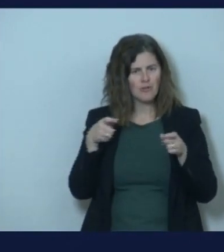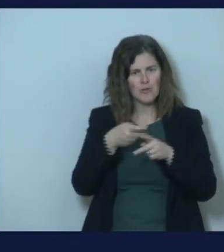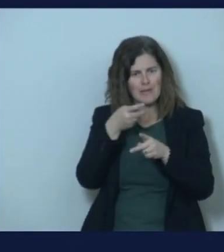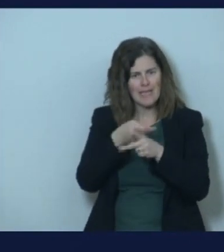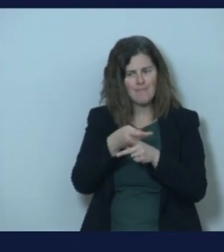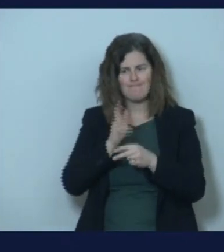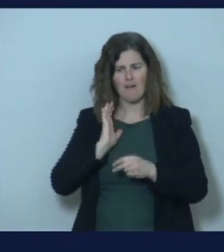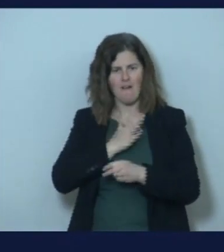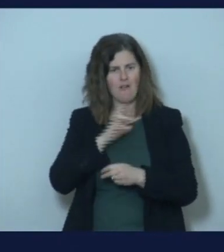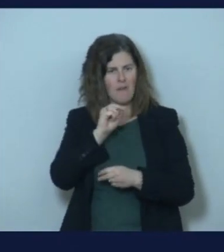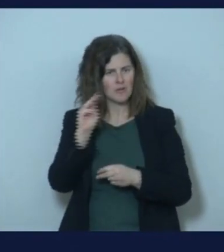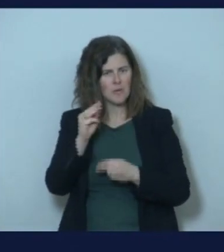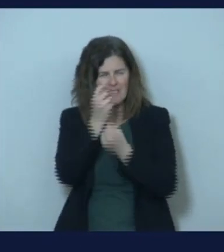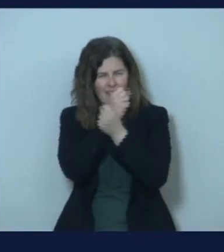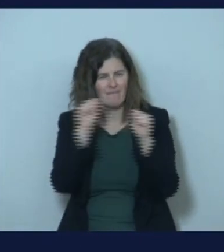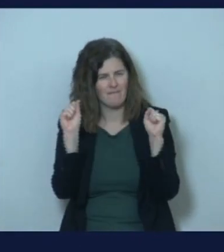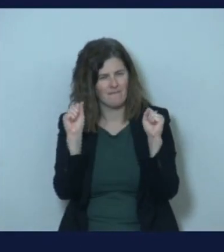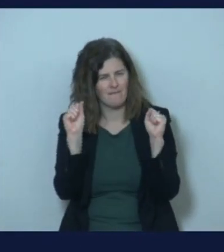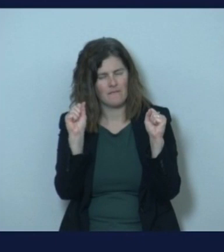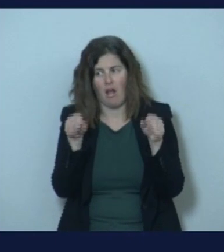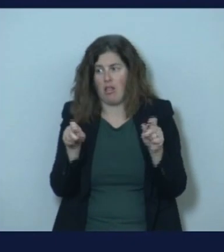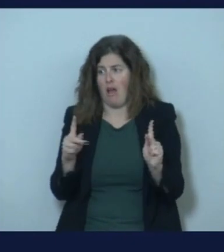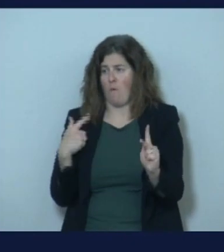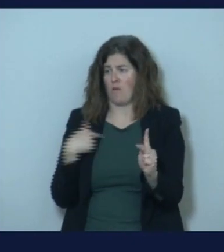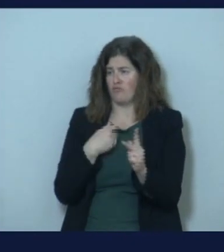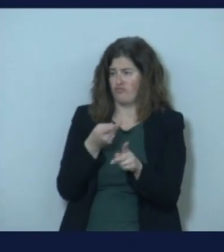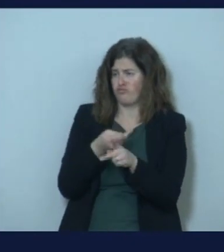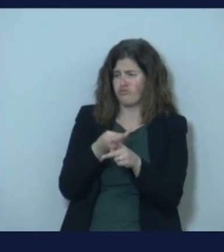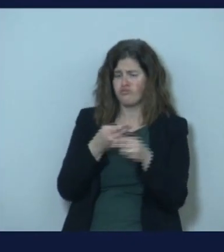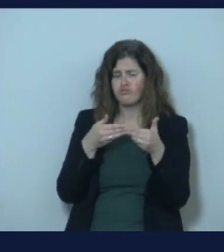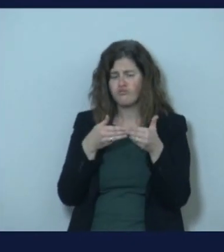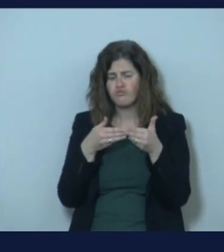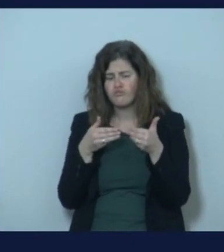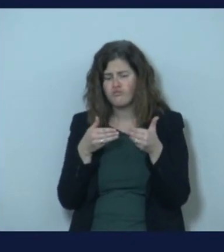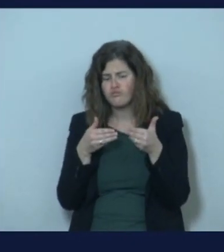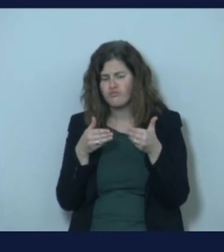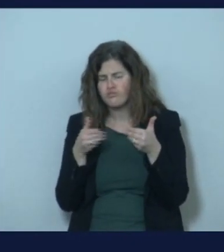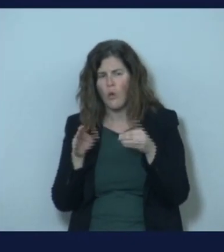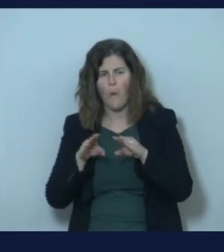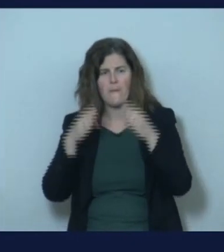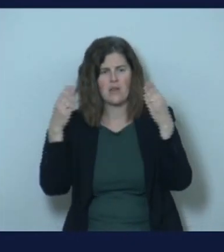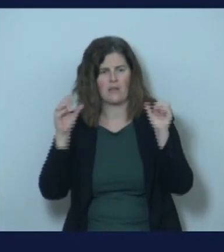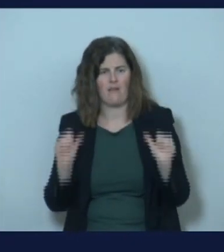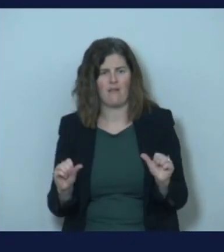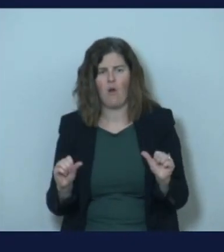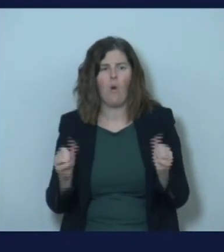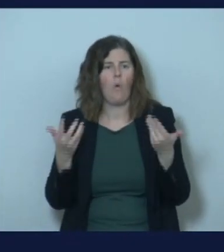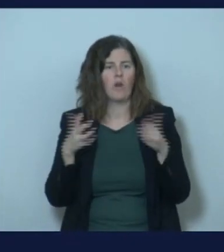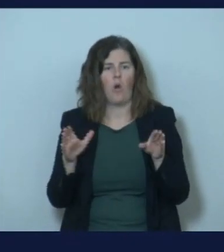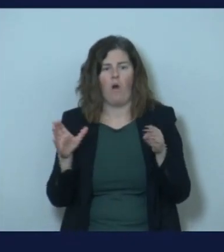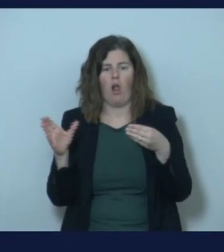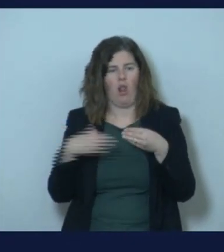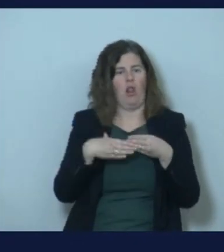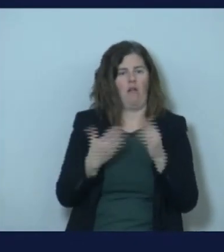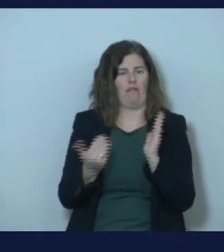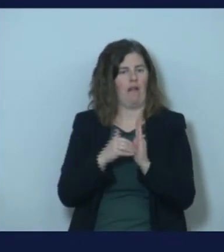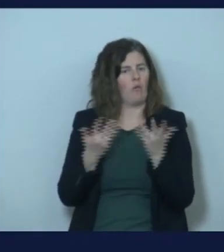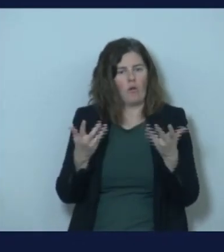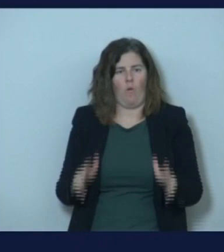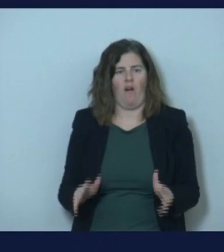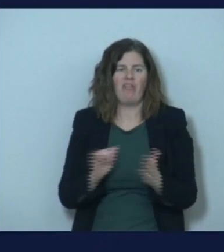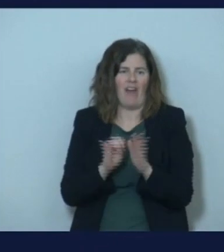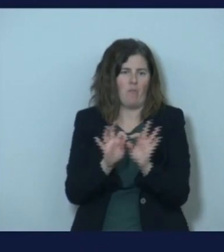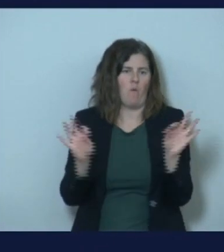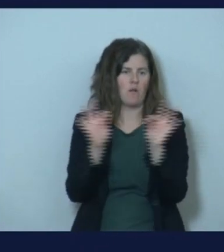as safe as possible and allow us to keep opening businesses without having us to take a step backwards. That's what's